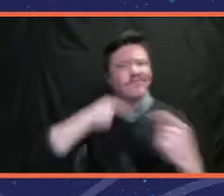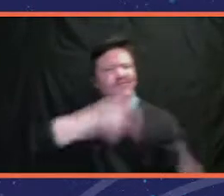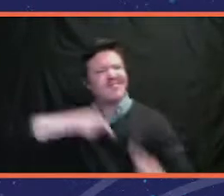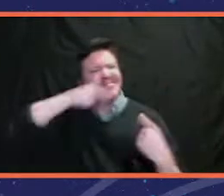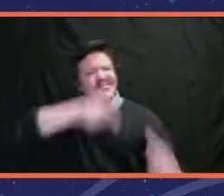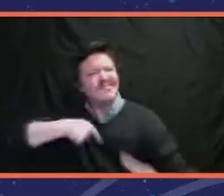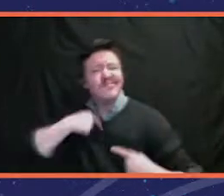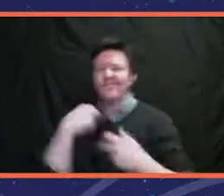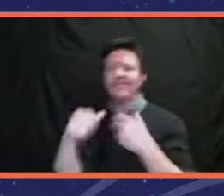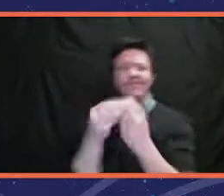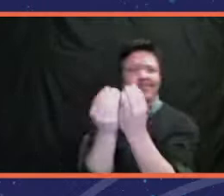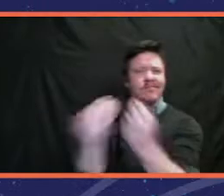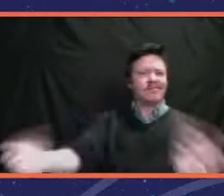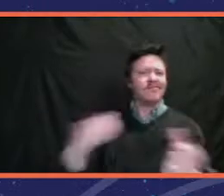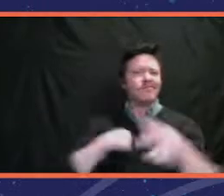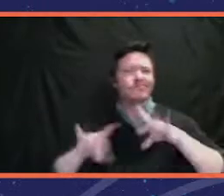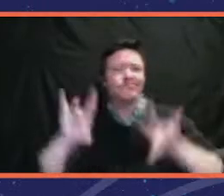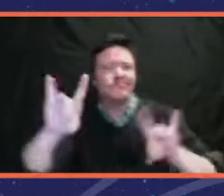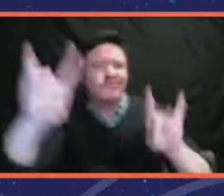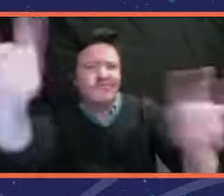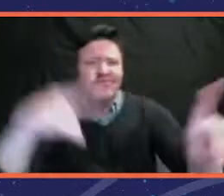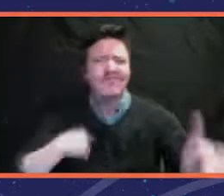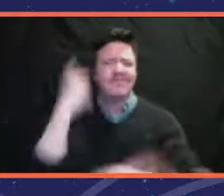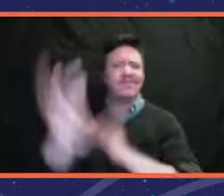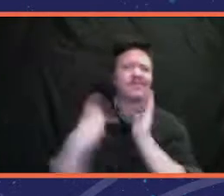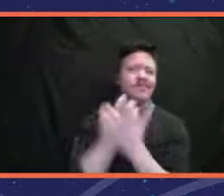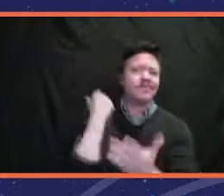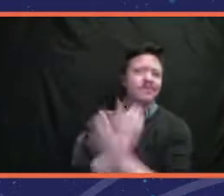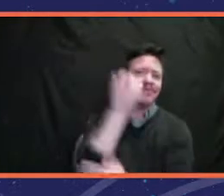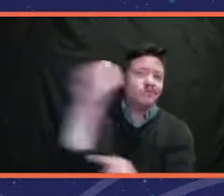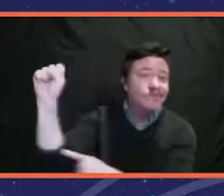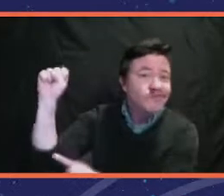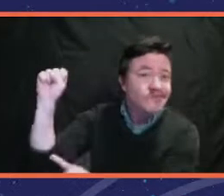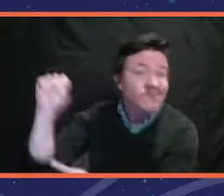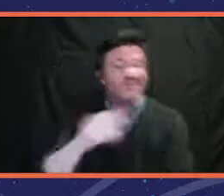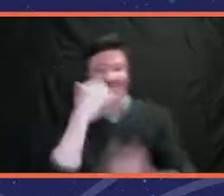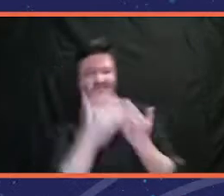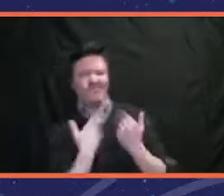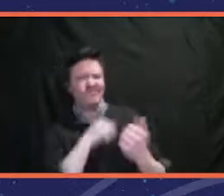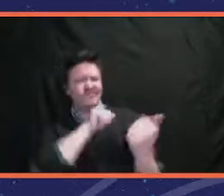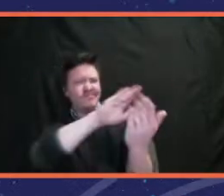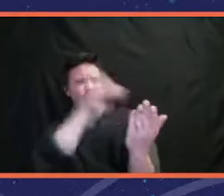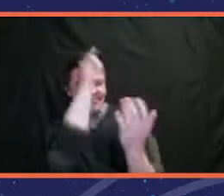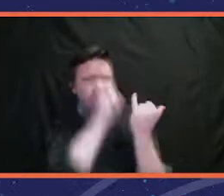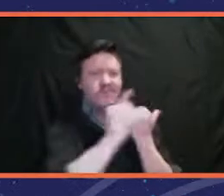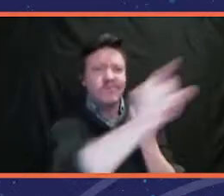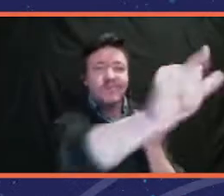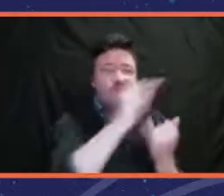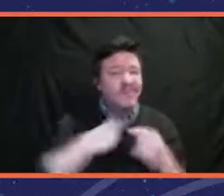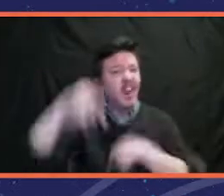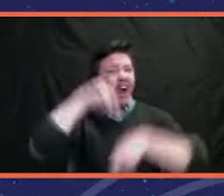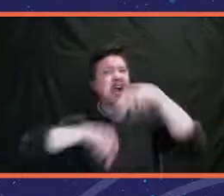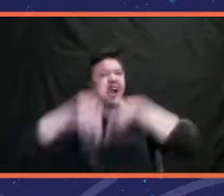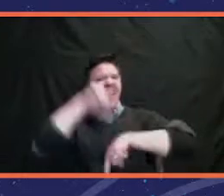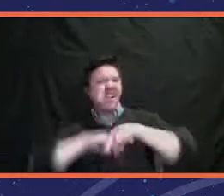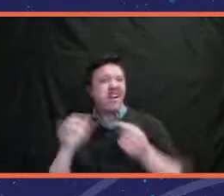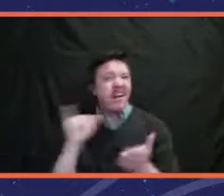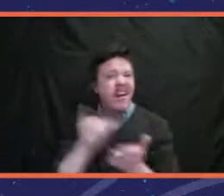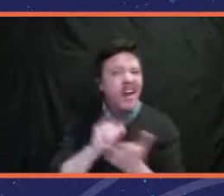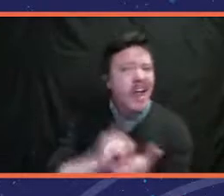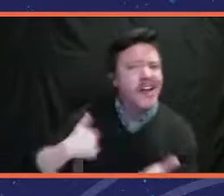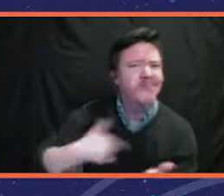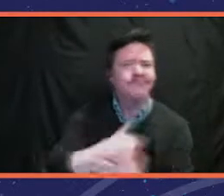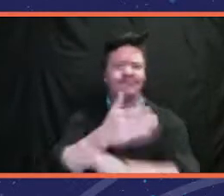Never been a better time for revolution. Or whatever, back whenever they say it get worse, but we get better.